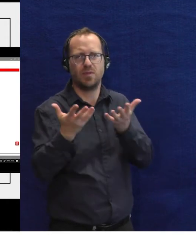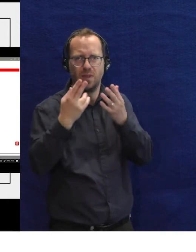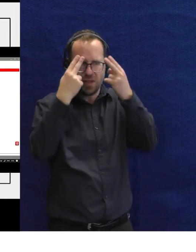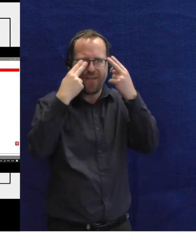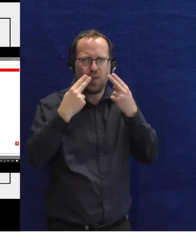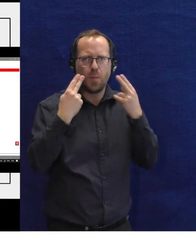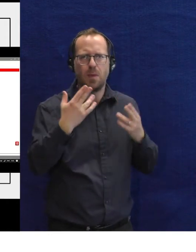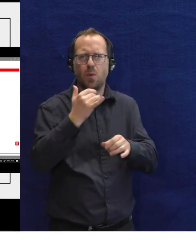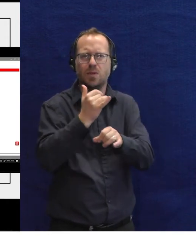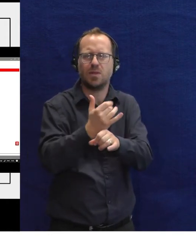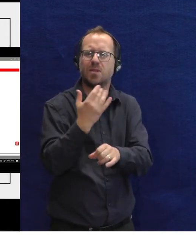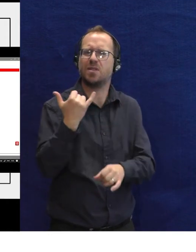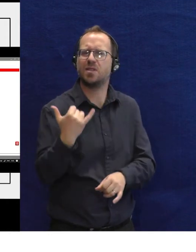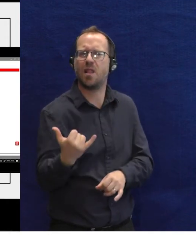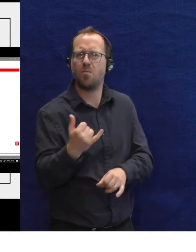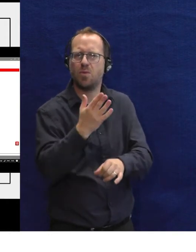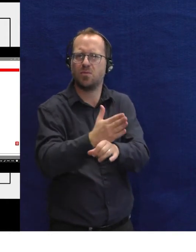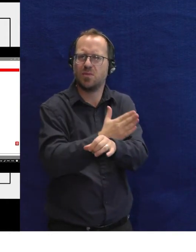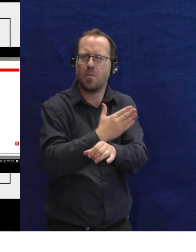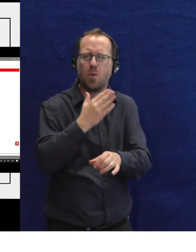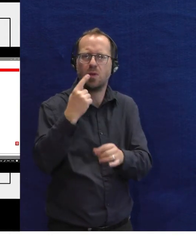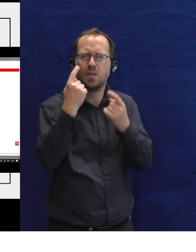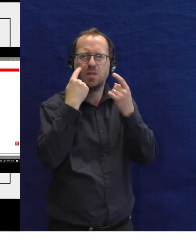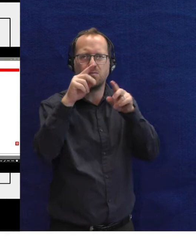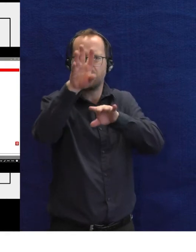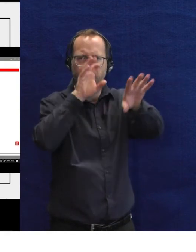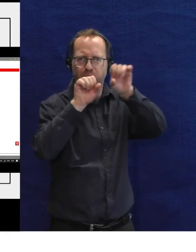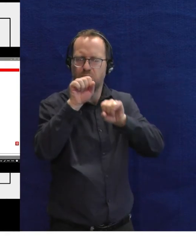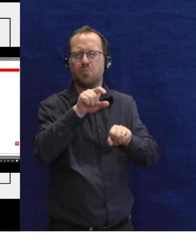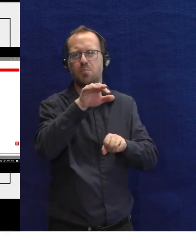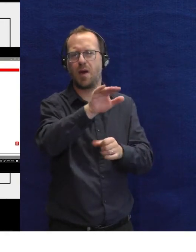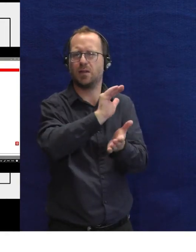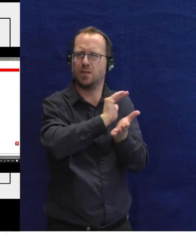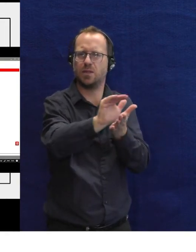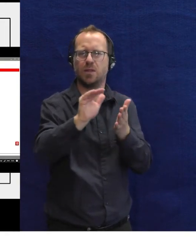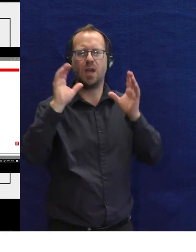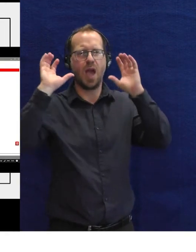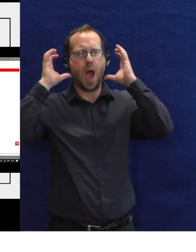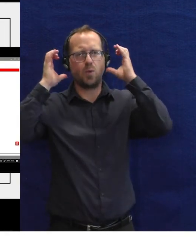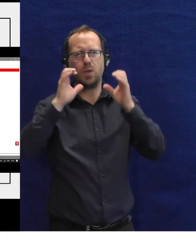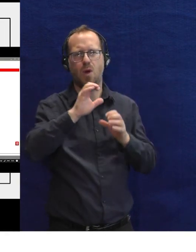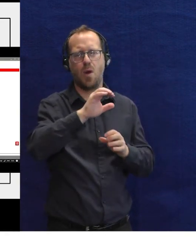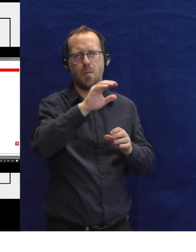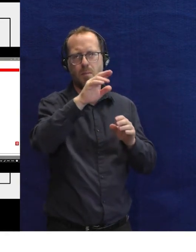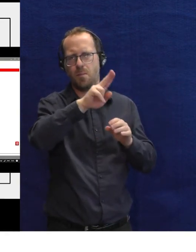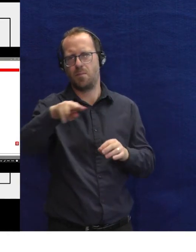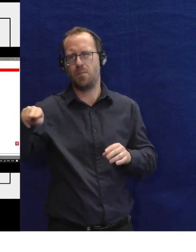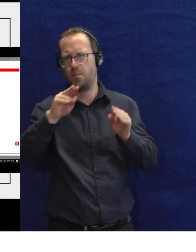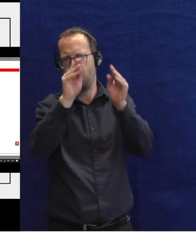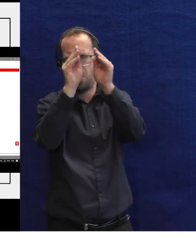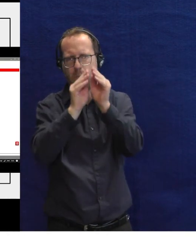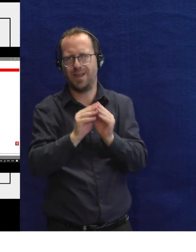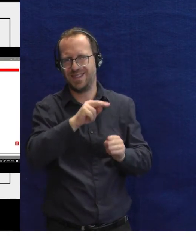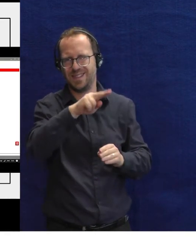need it, the audio description. And here we can choose, do we want to provide it like for everyone the